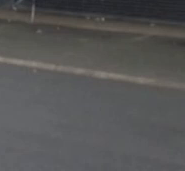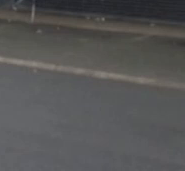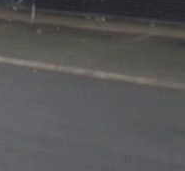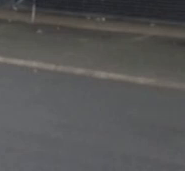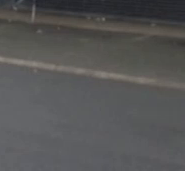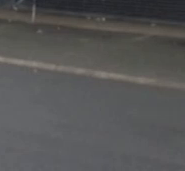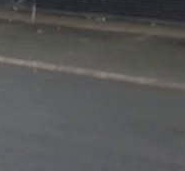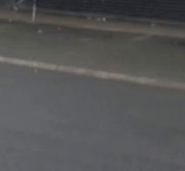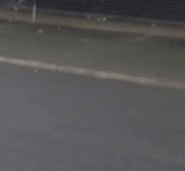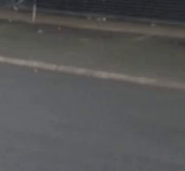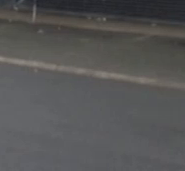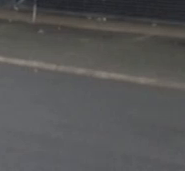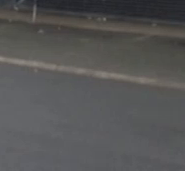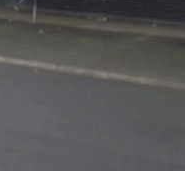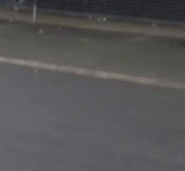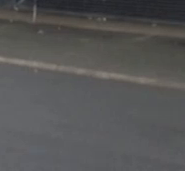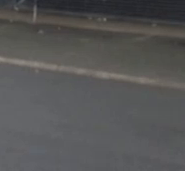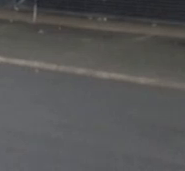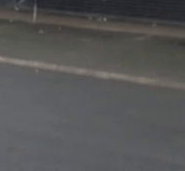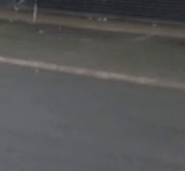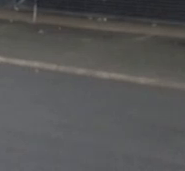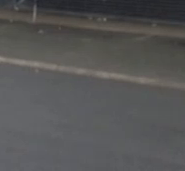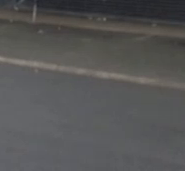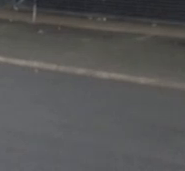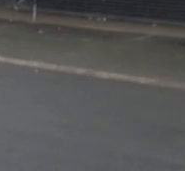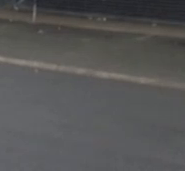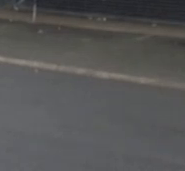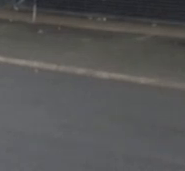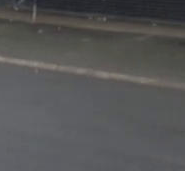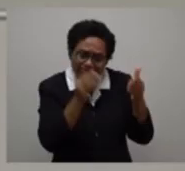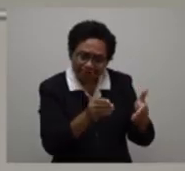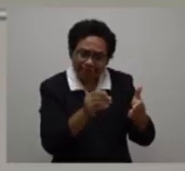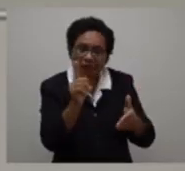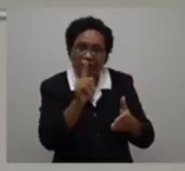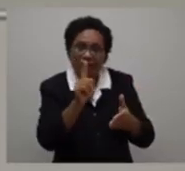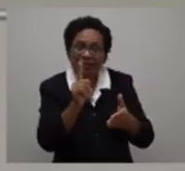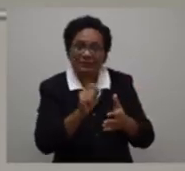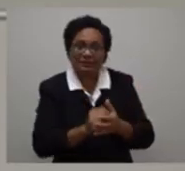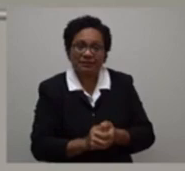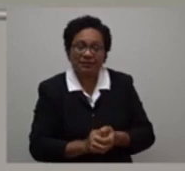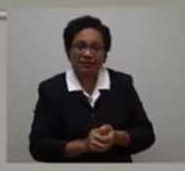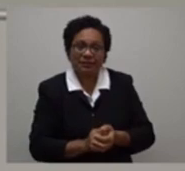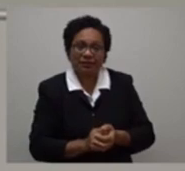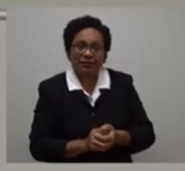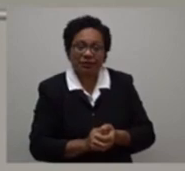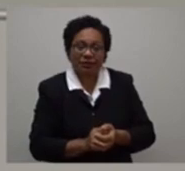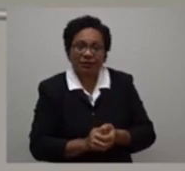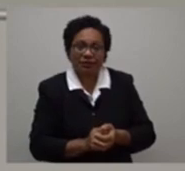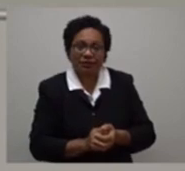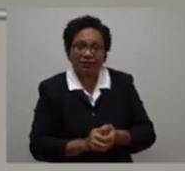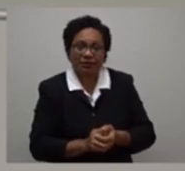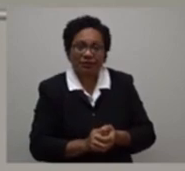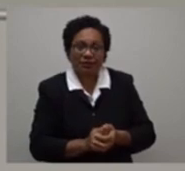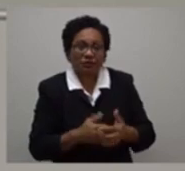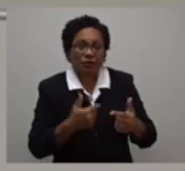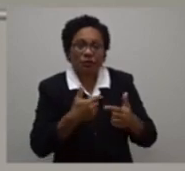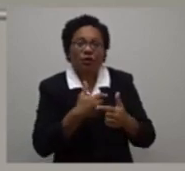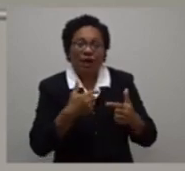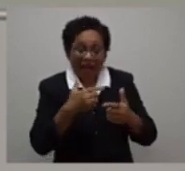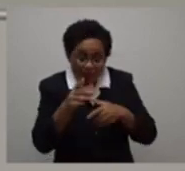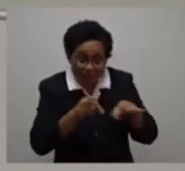will continue to concentrate on issuing measures that will reduce the worst impact of the